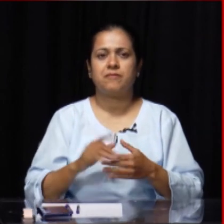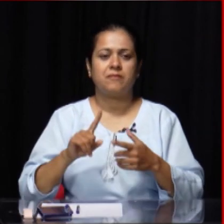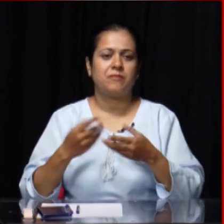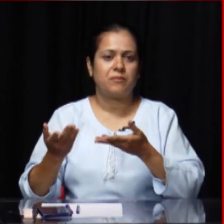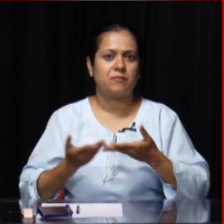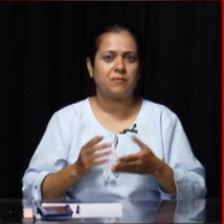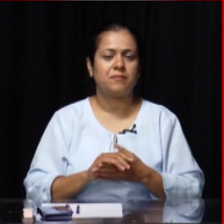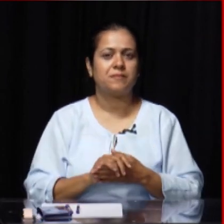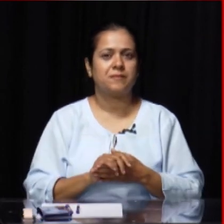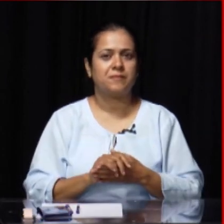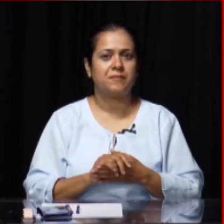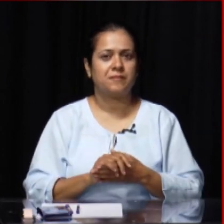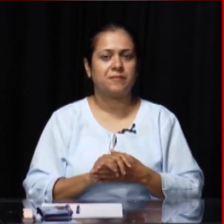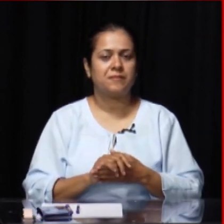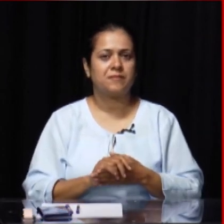to our show.